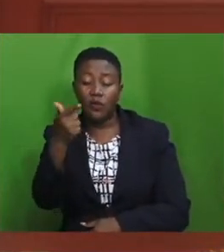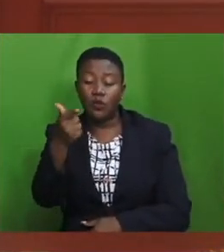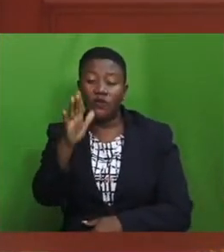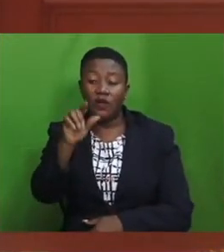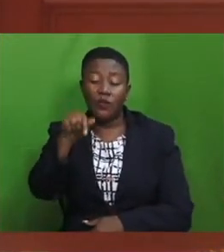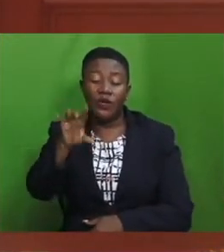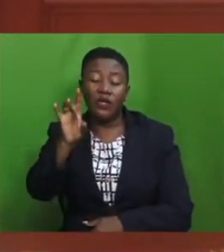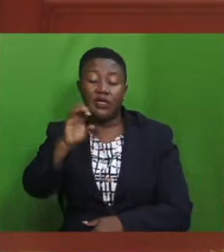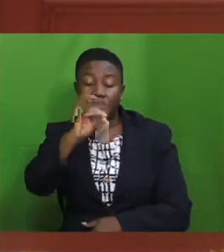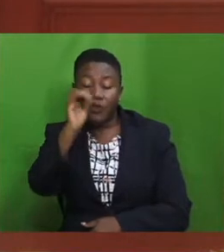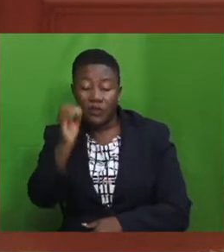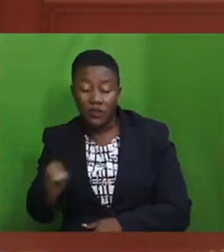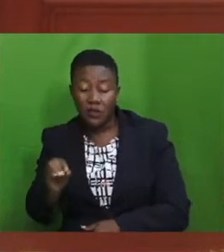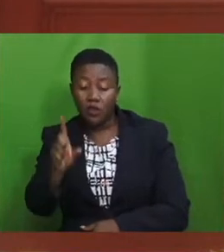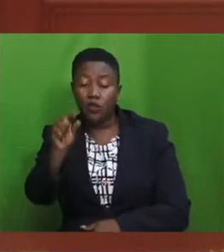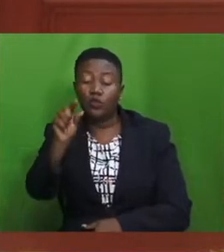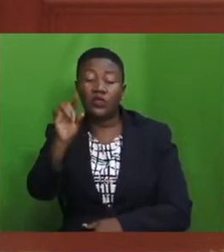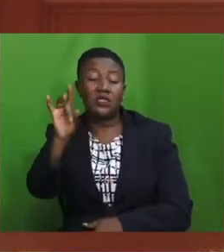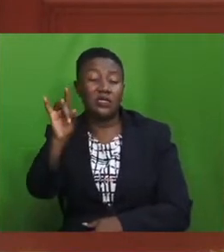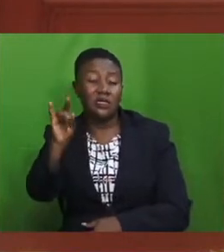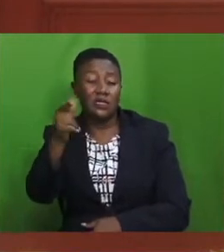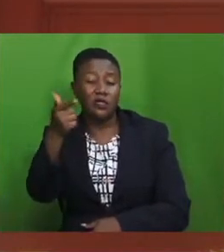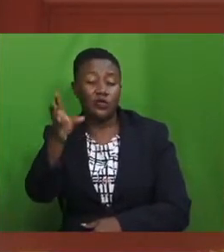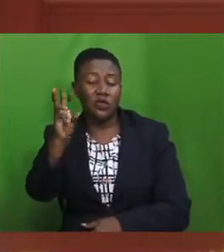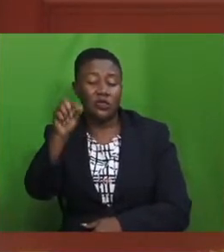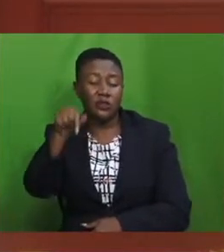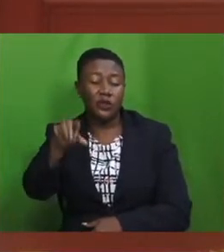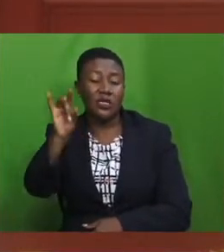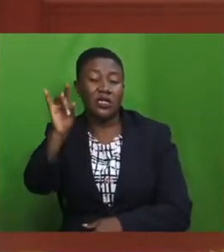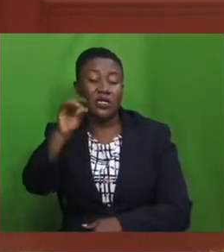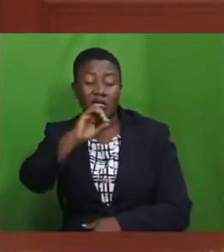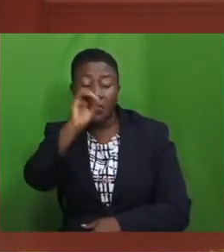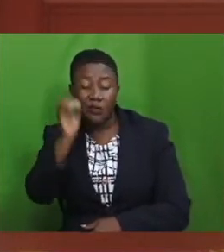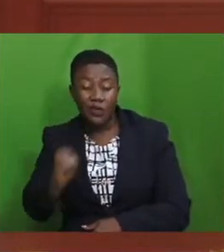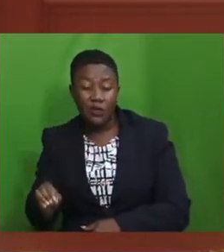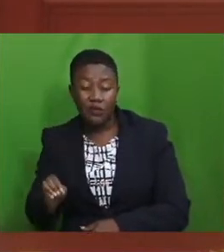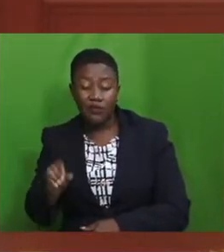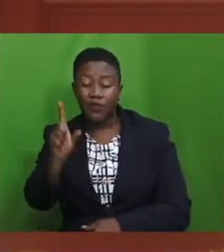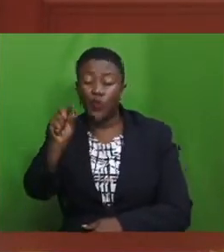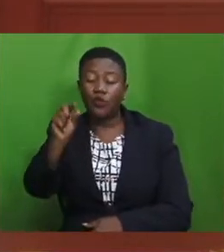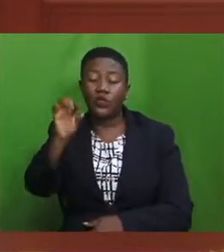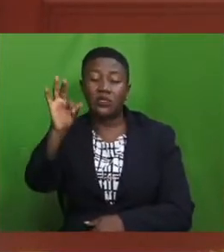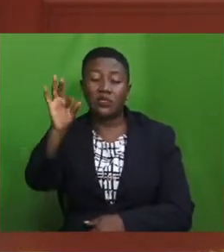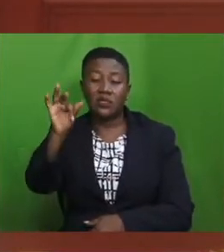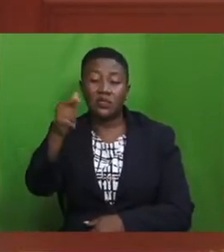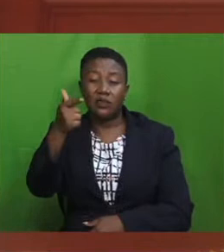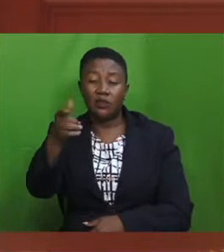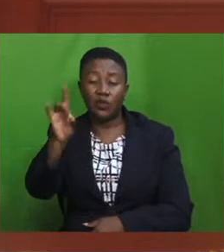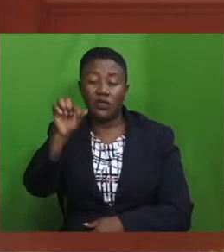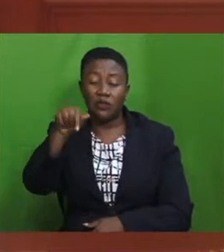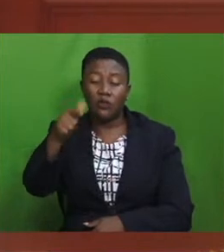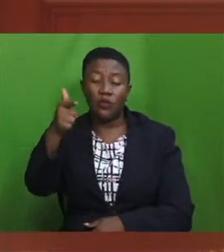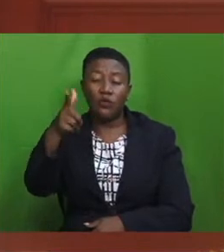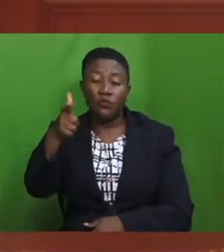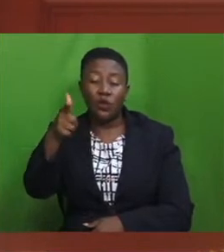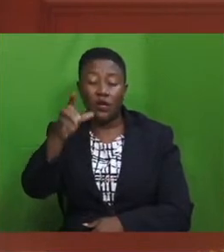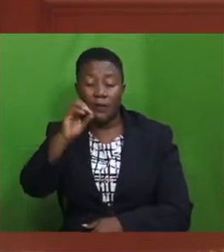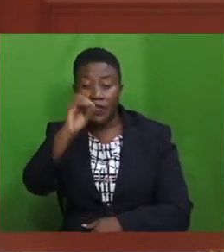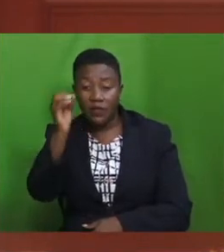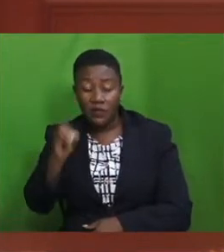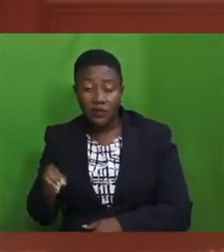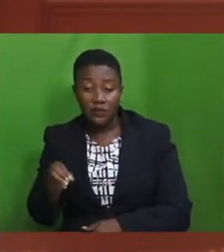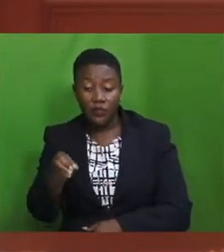25.8%. 2018, 26.18%, 2019, 28.21%,